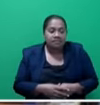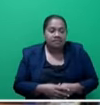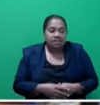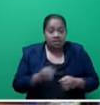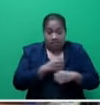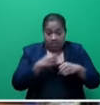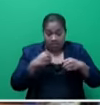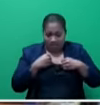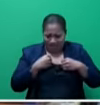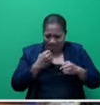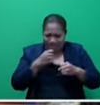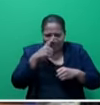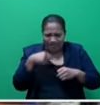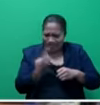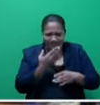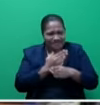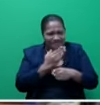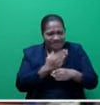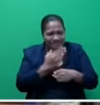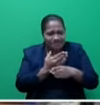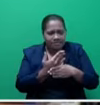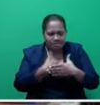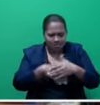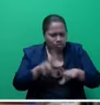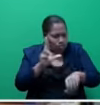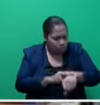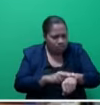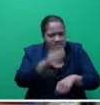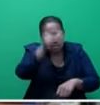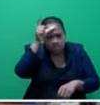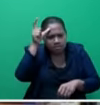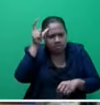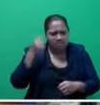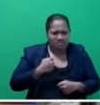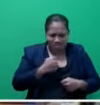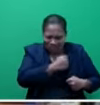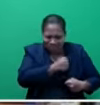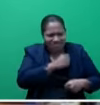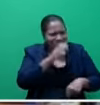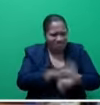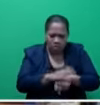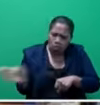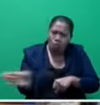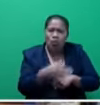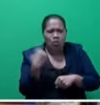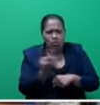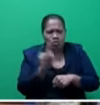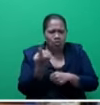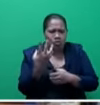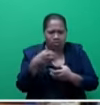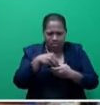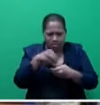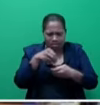officials, workers and discipline forces, doctors, nurses, drivers, and everyone who were directly involved in our